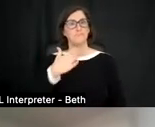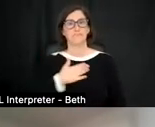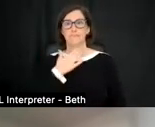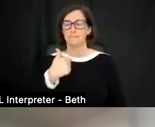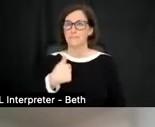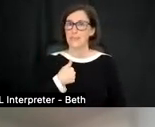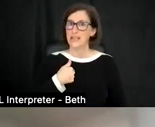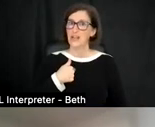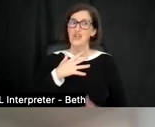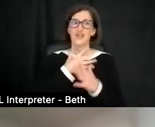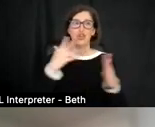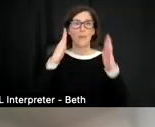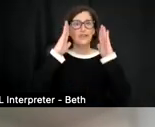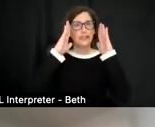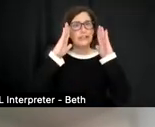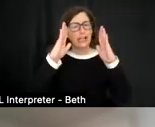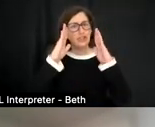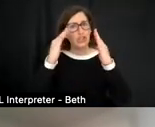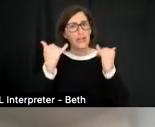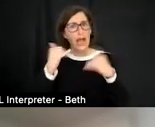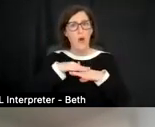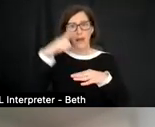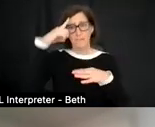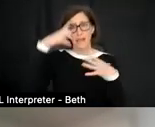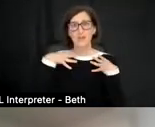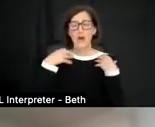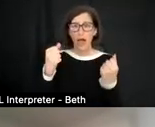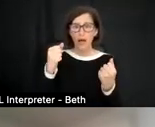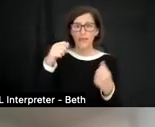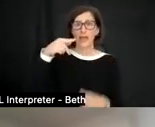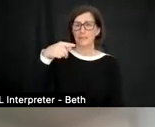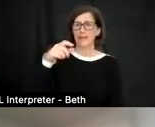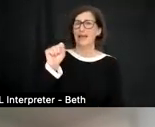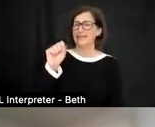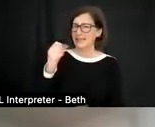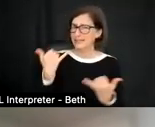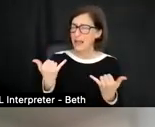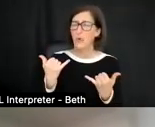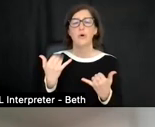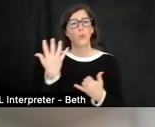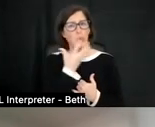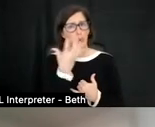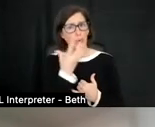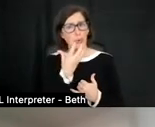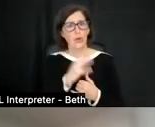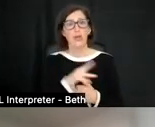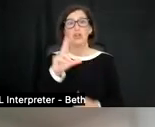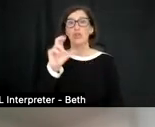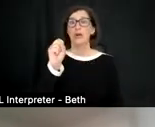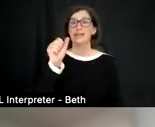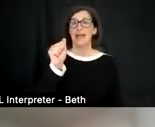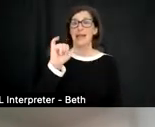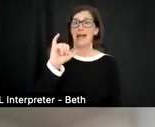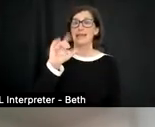so much attention to mental health and psychosocial support these days. And USAID is